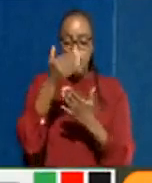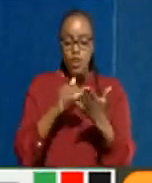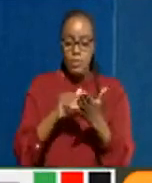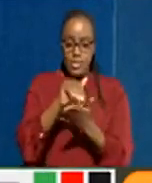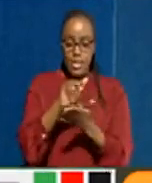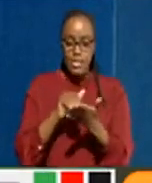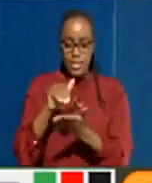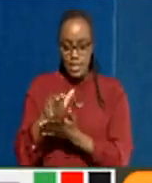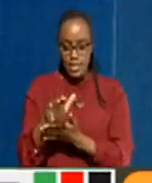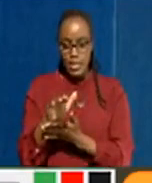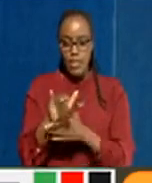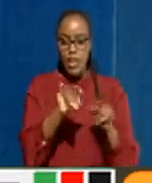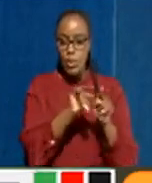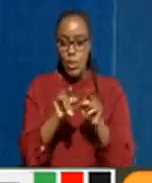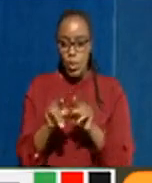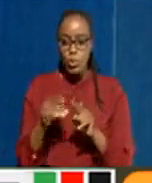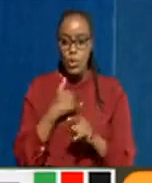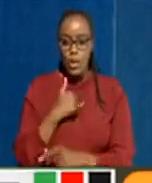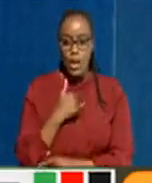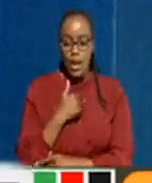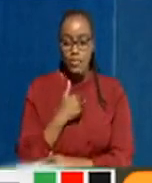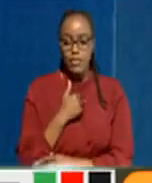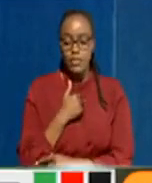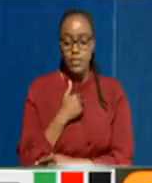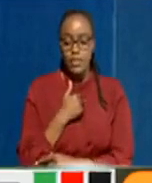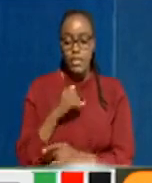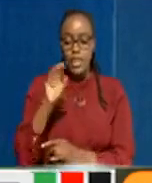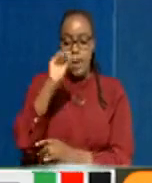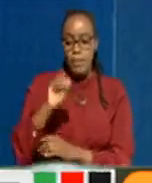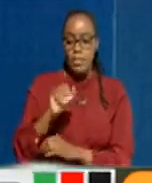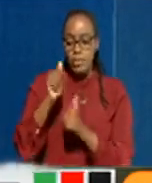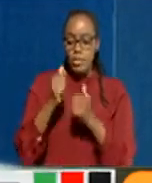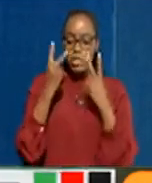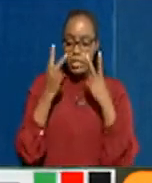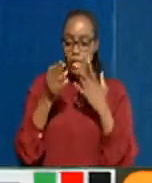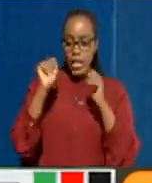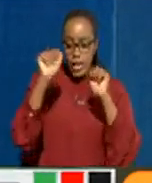in, and already there's a percentage you can see there.